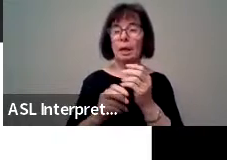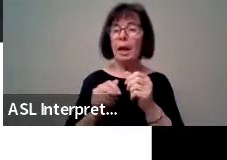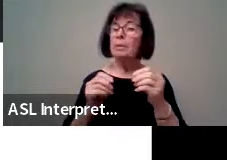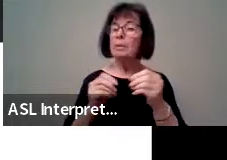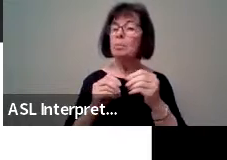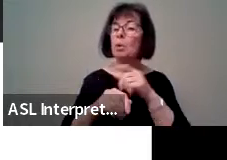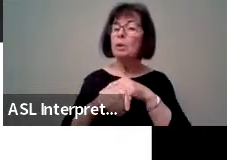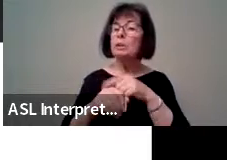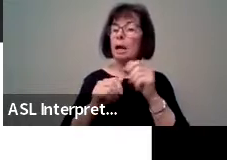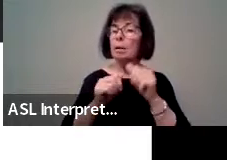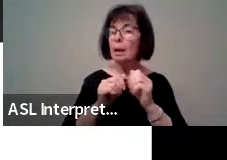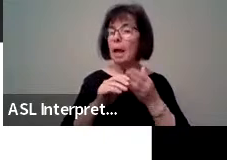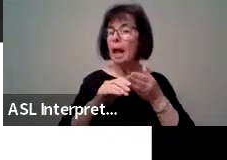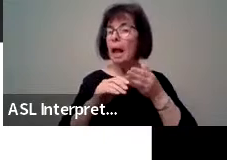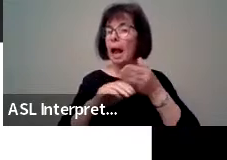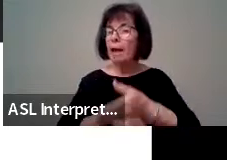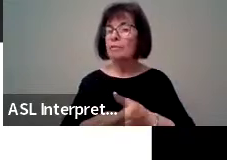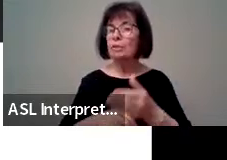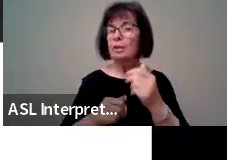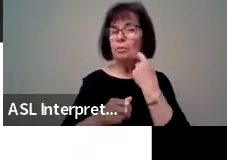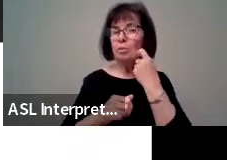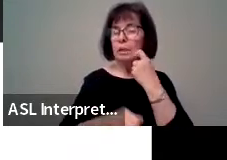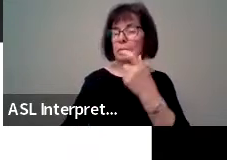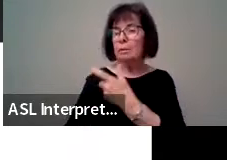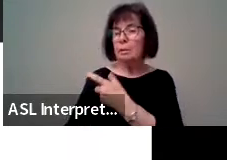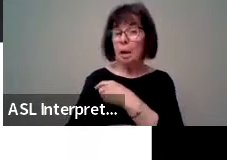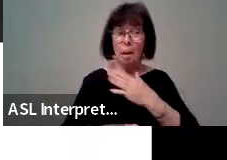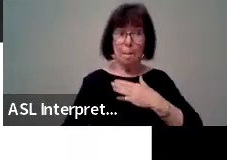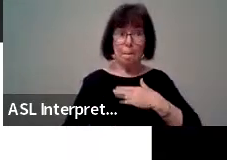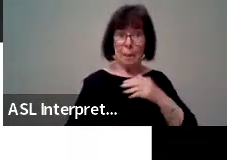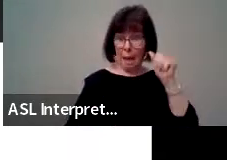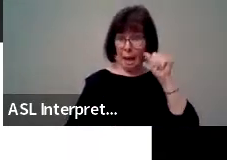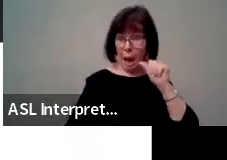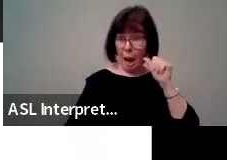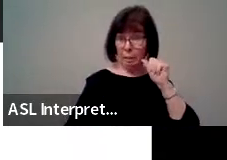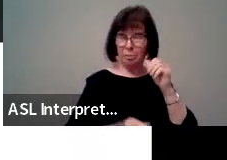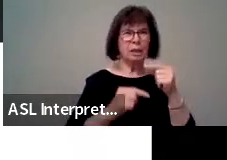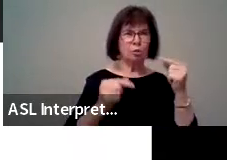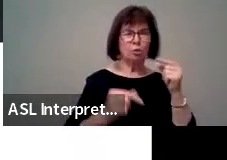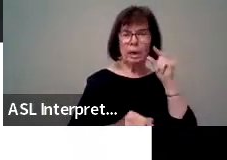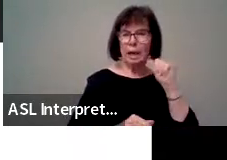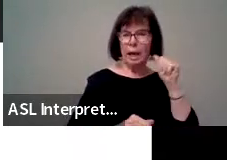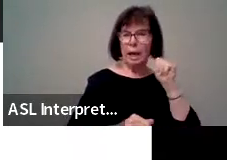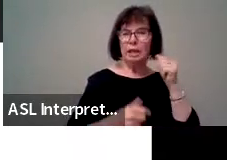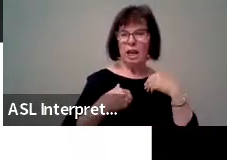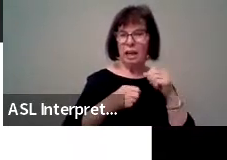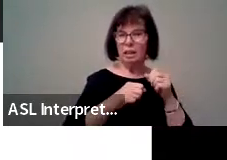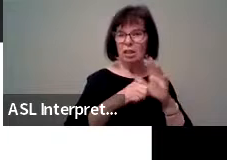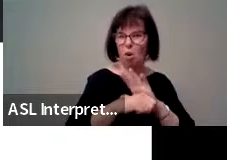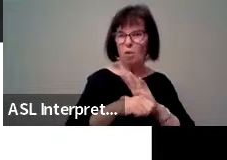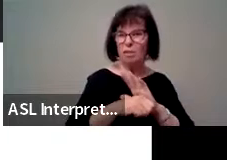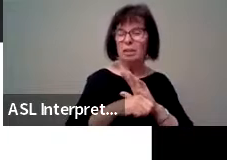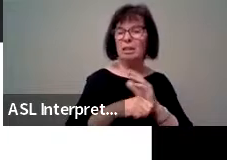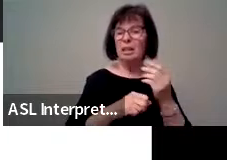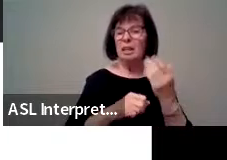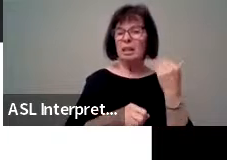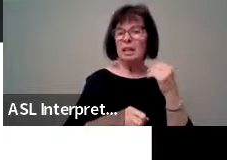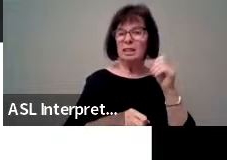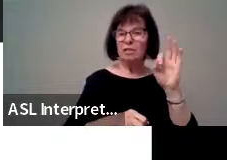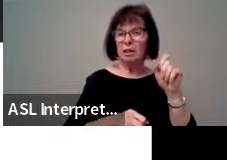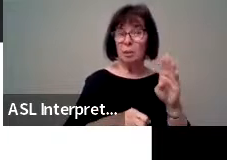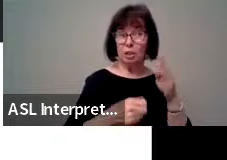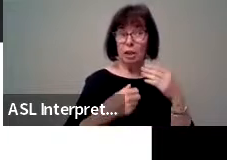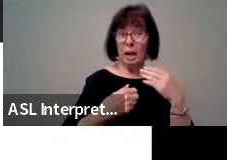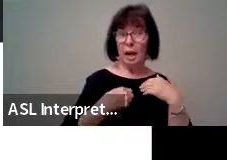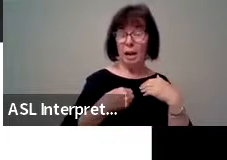their COVID infection. So my great aunt's 100 years old. She had COVID in February, Omicron, she was boosted, then